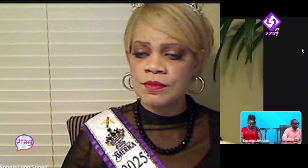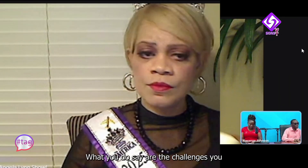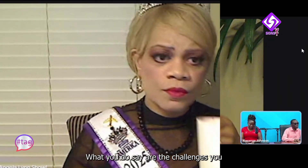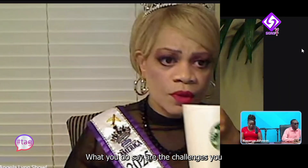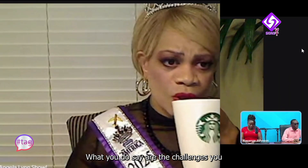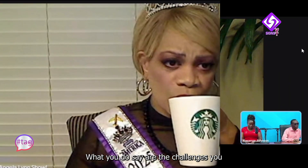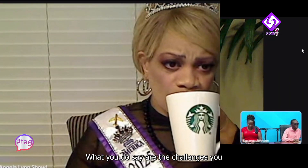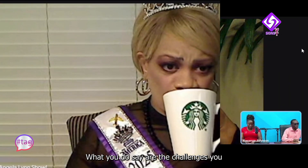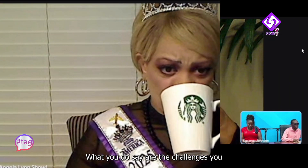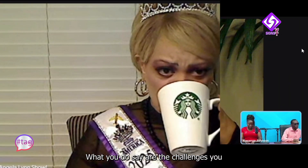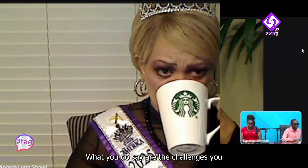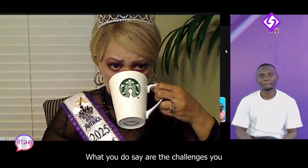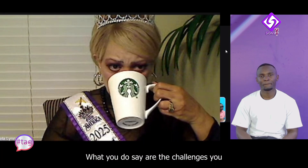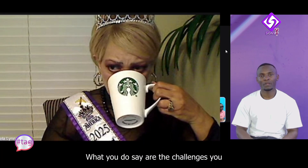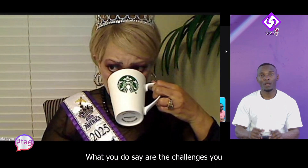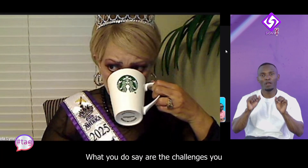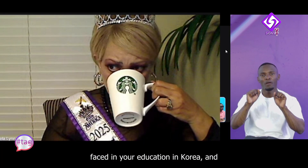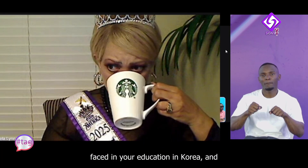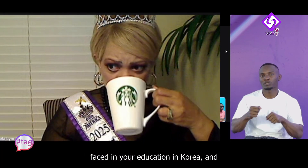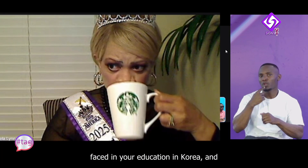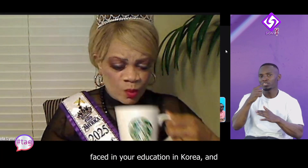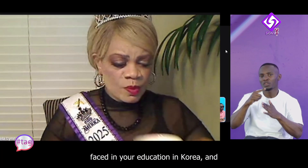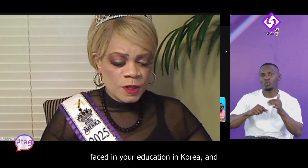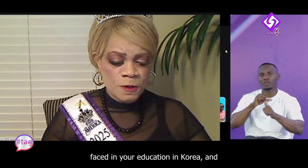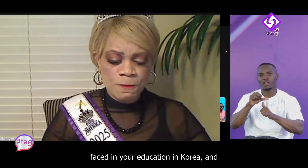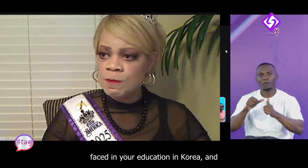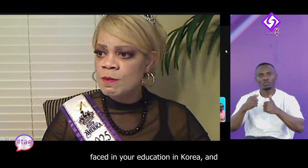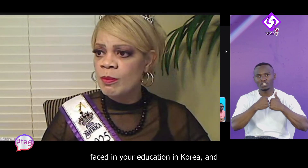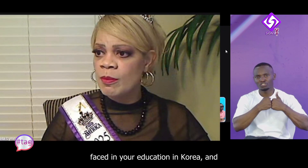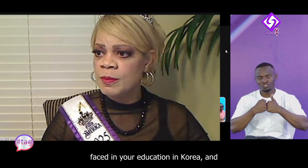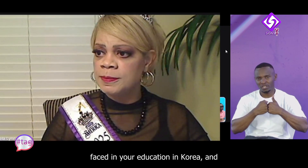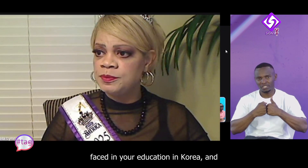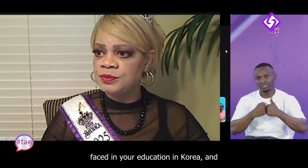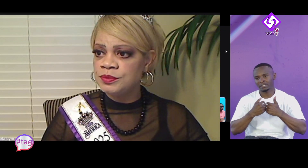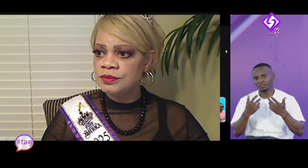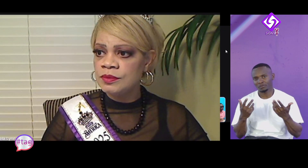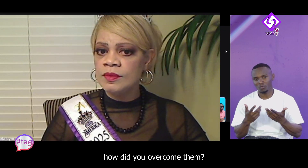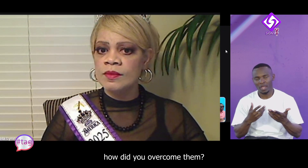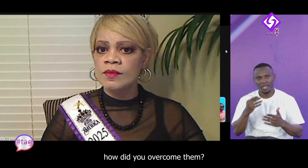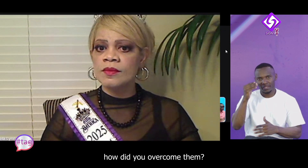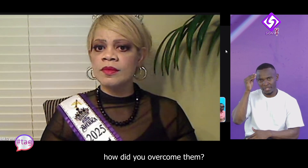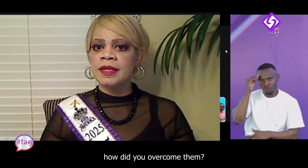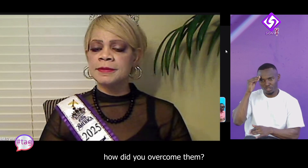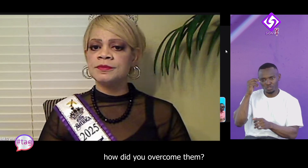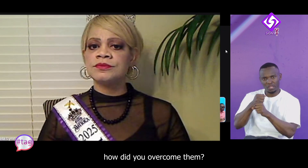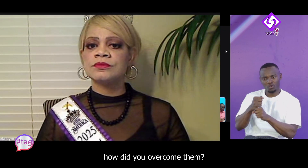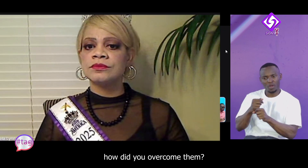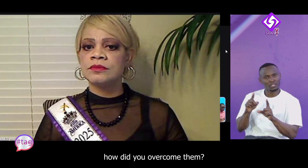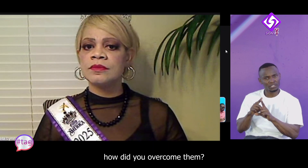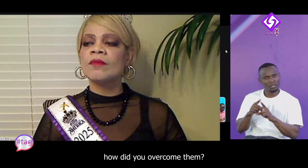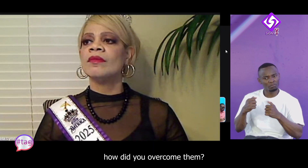Now, what would you say are the challenges you faced in your education and career, and how did you overcome